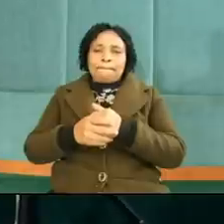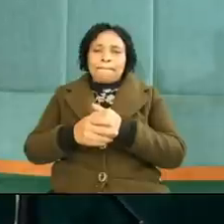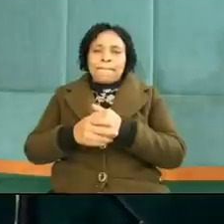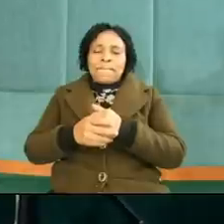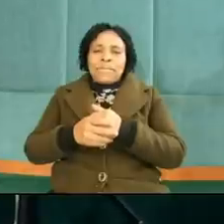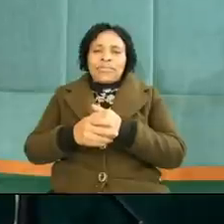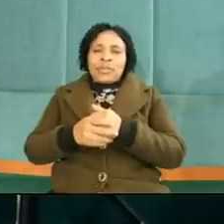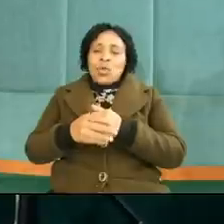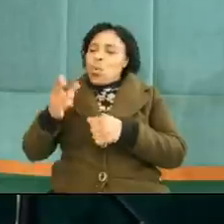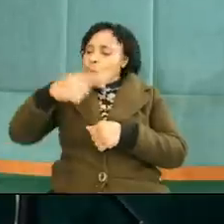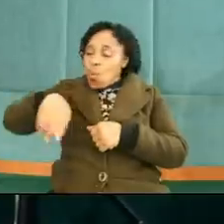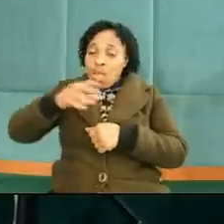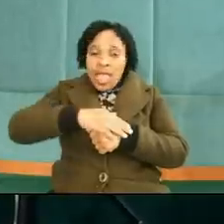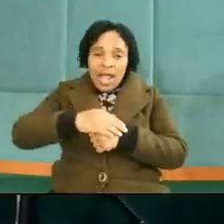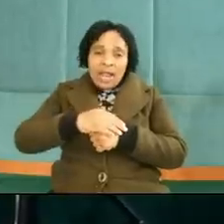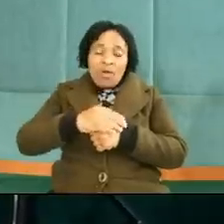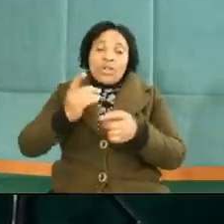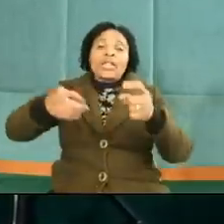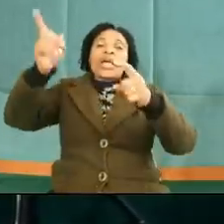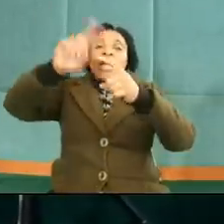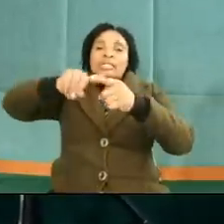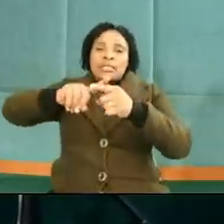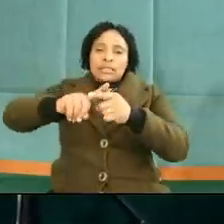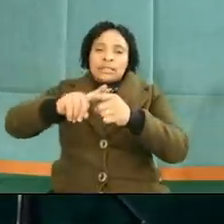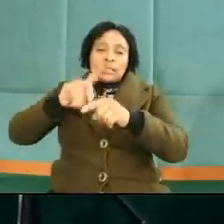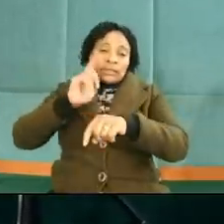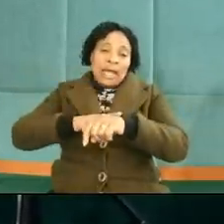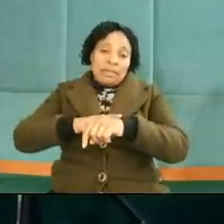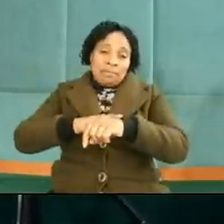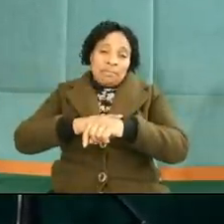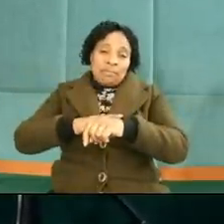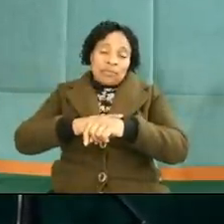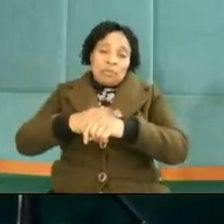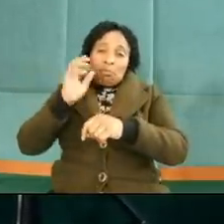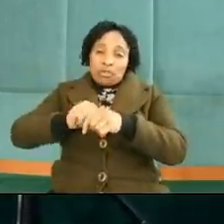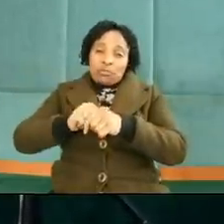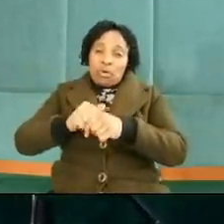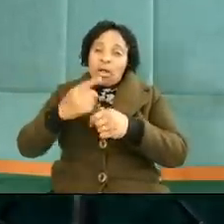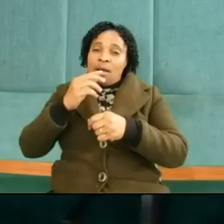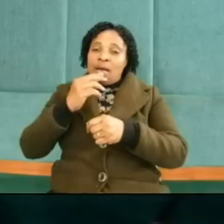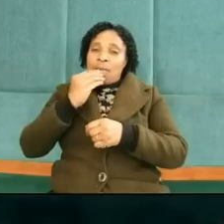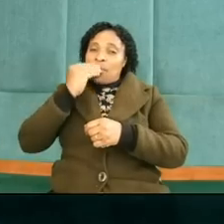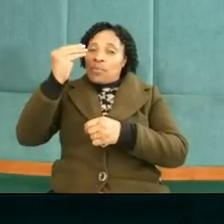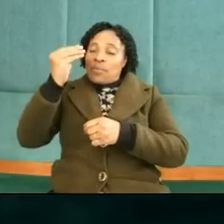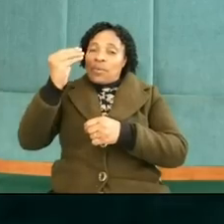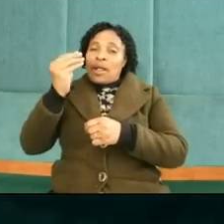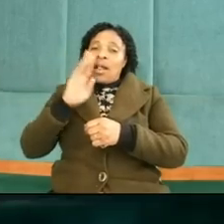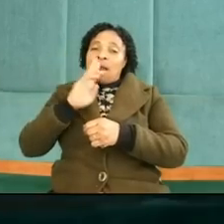We are on extra time. The ref has the whistle in his mouth, watching the